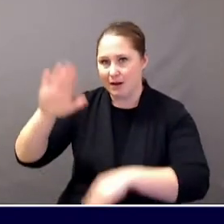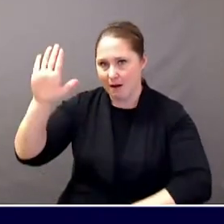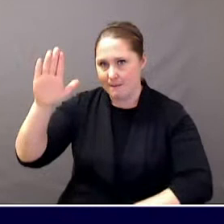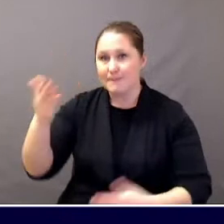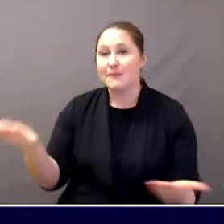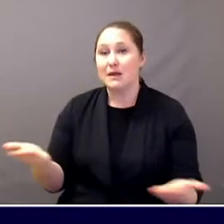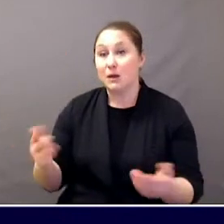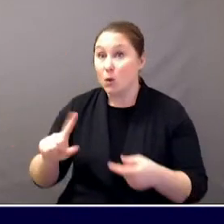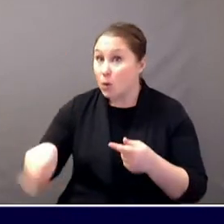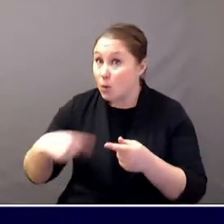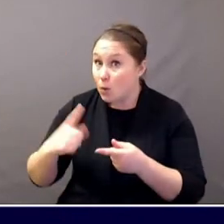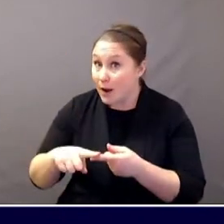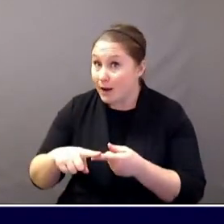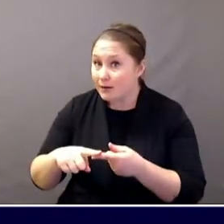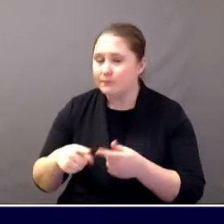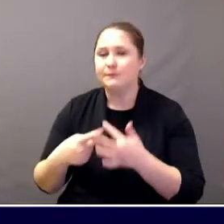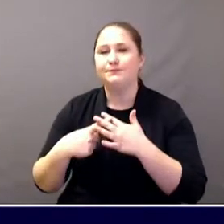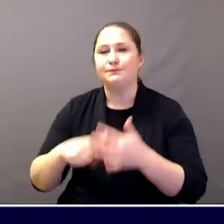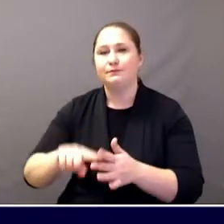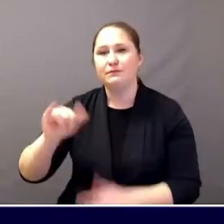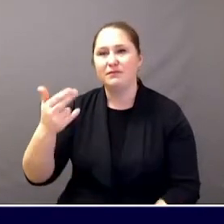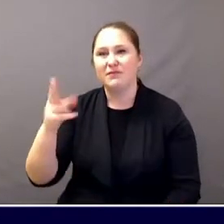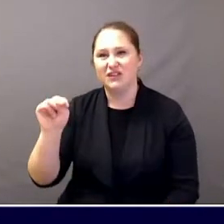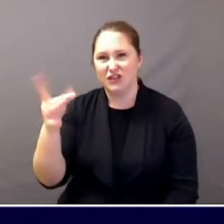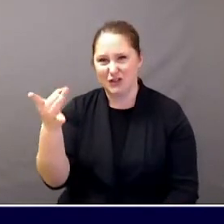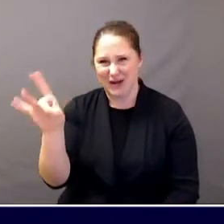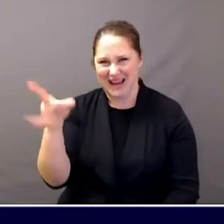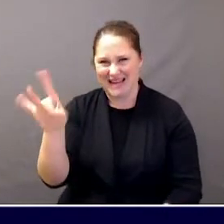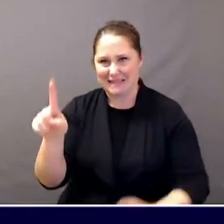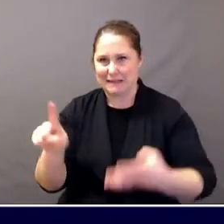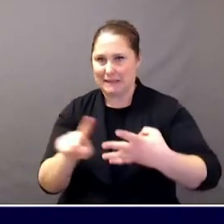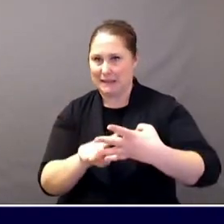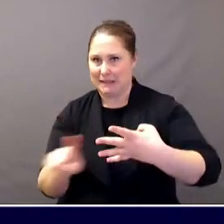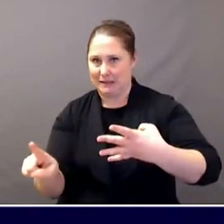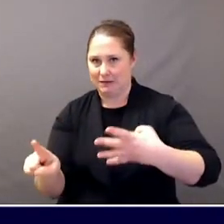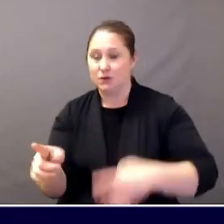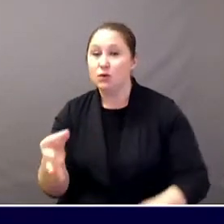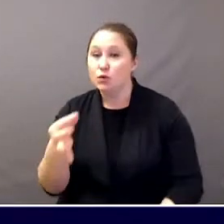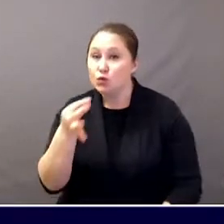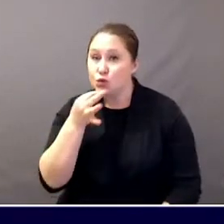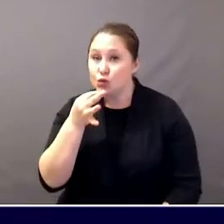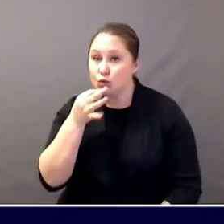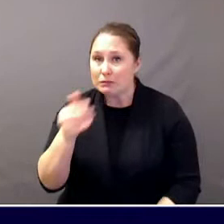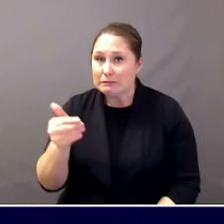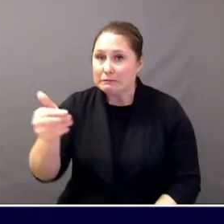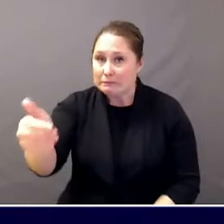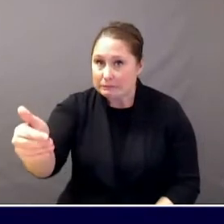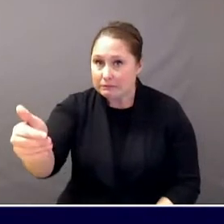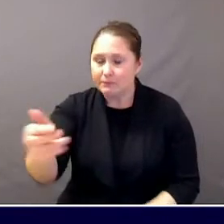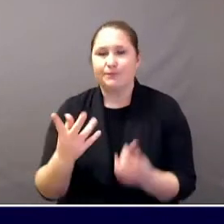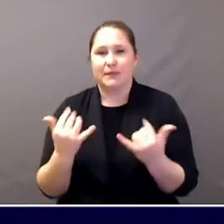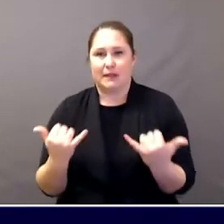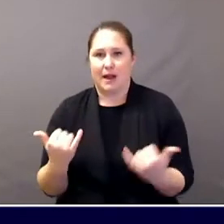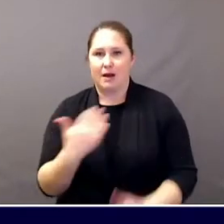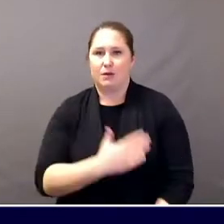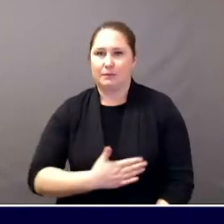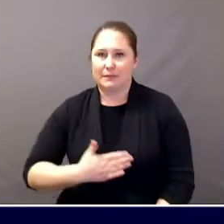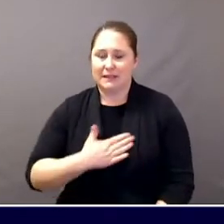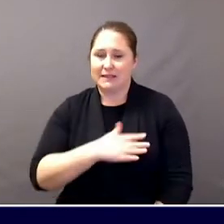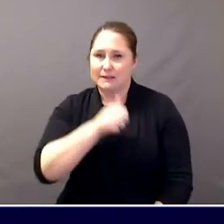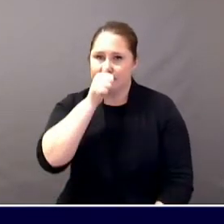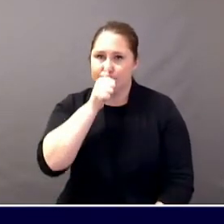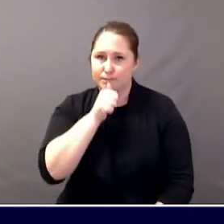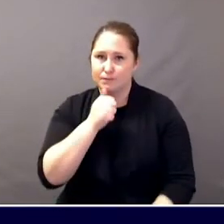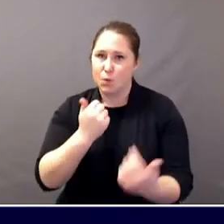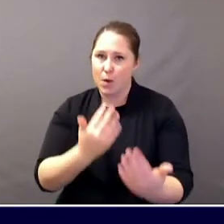will be available the week of January 18th. Not too far off. For now, please continue to be patient